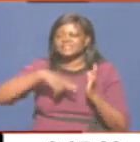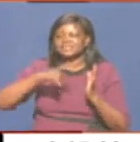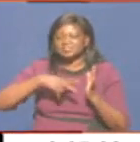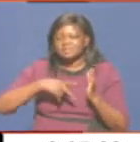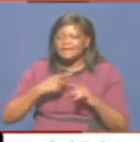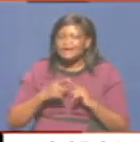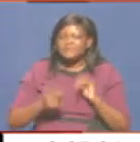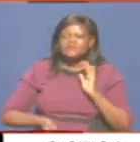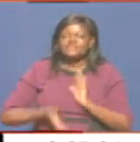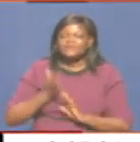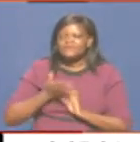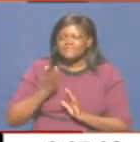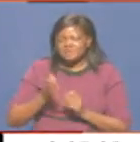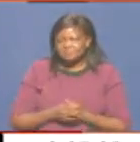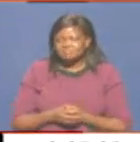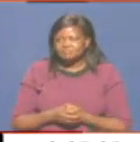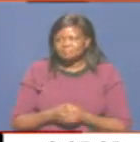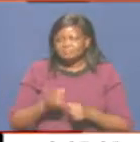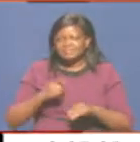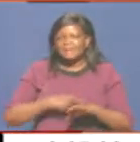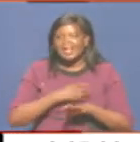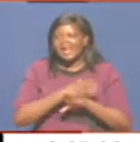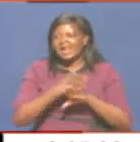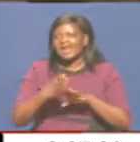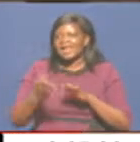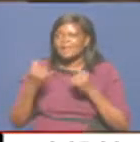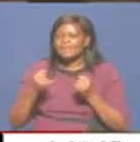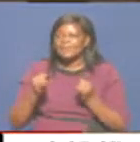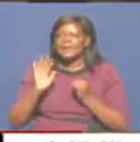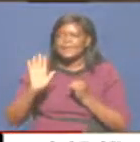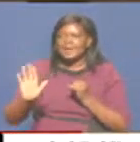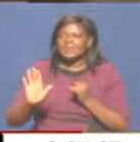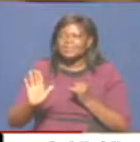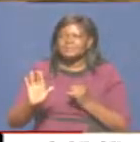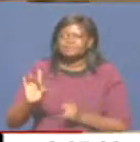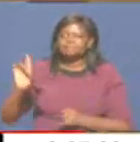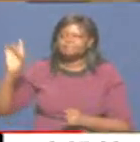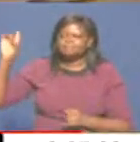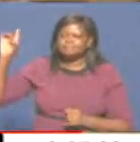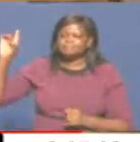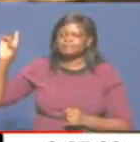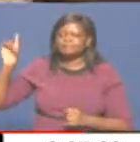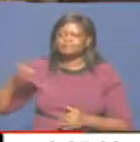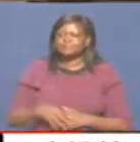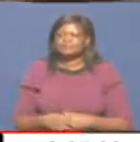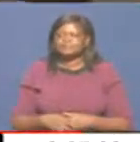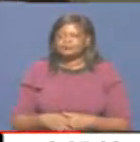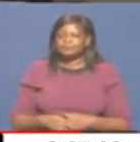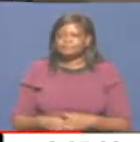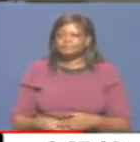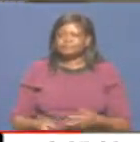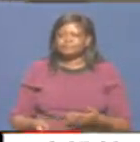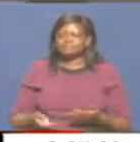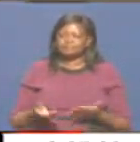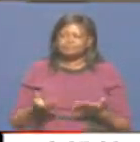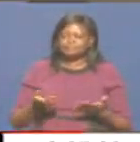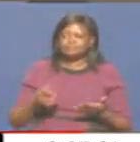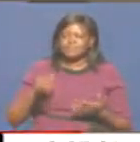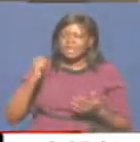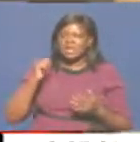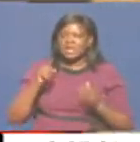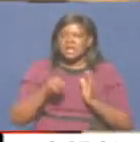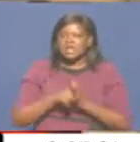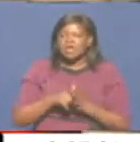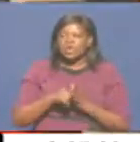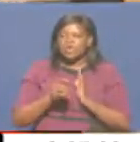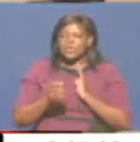quickly running out of time in its implementation. 10 evaluation, Kenya's legal profession was identified